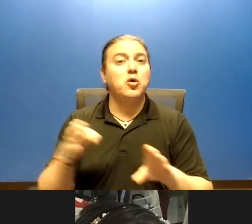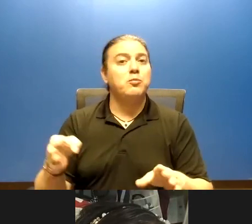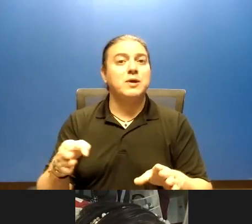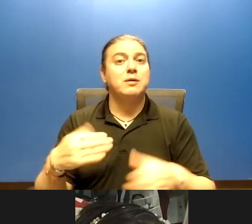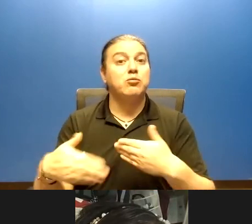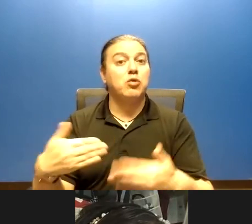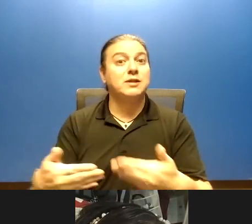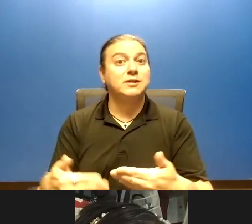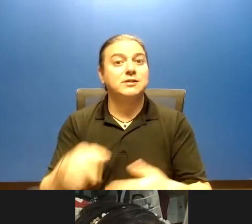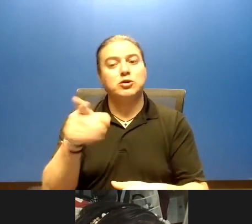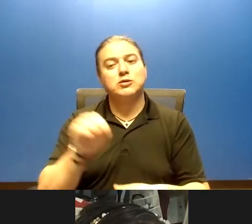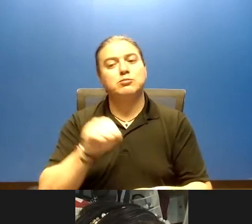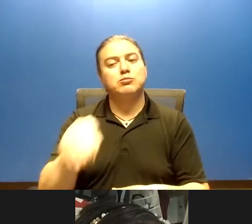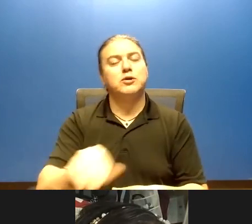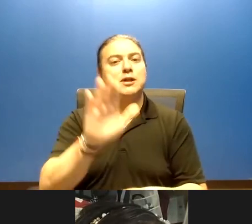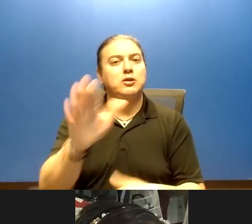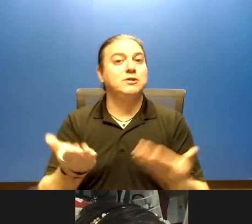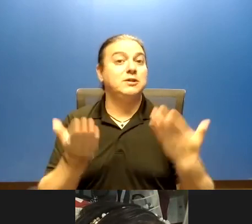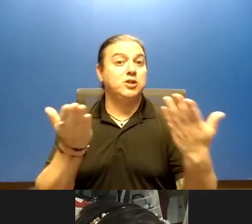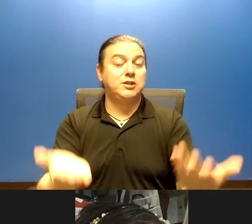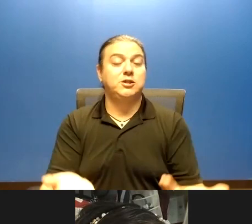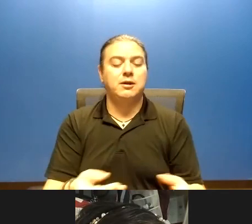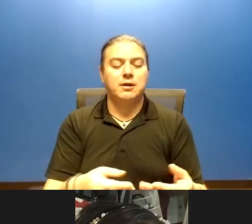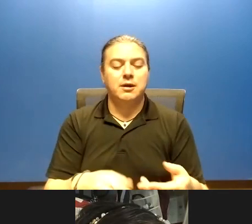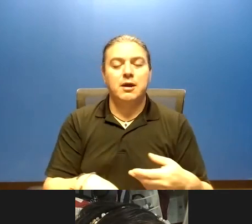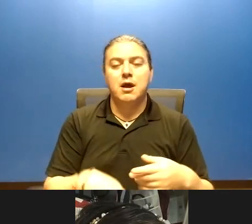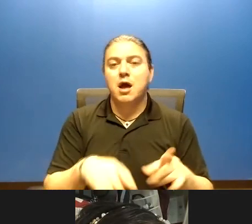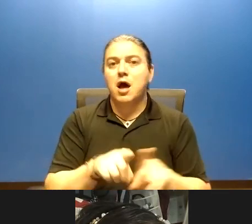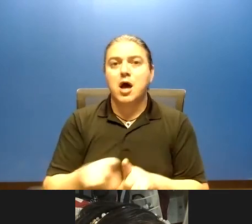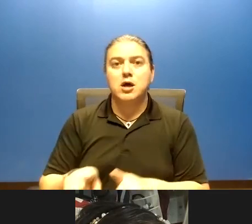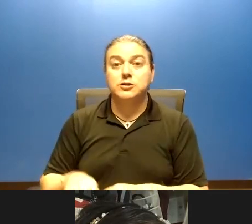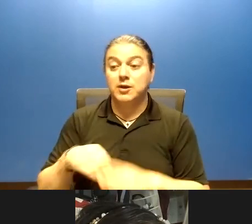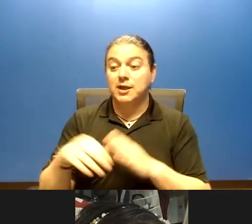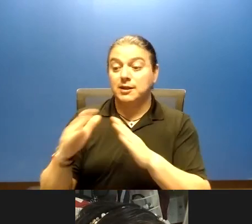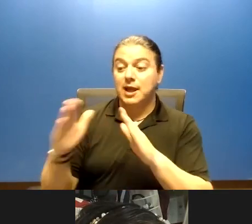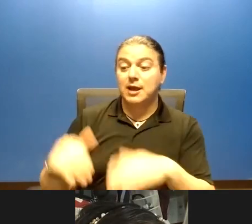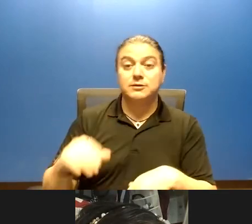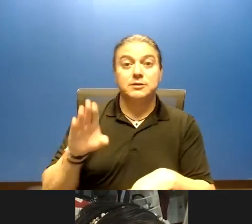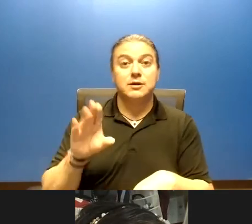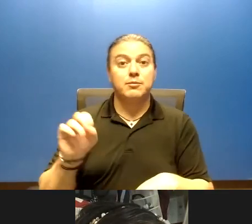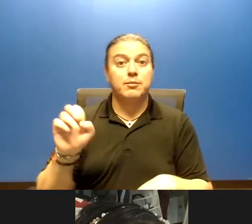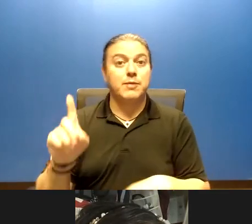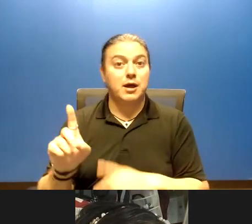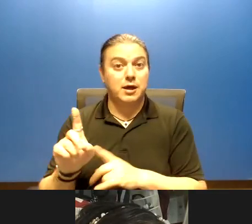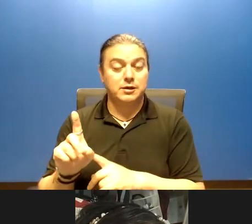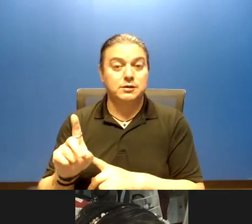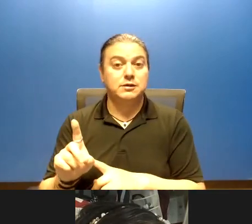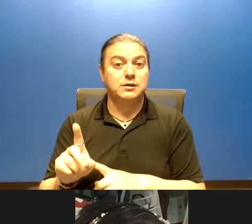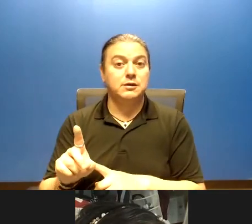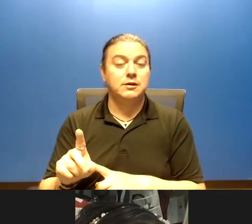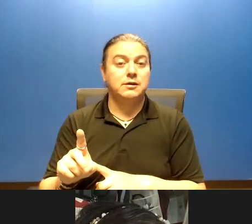in your suggestions. Also, within our housing bond that's coming up for election in